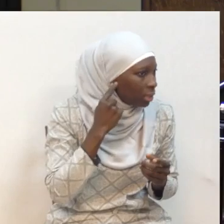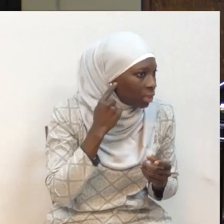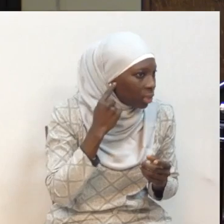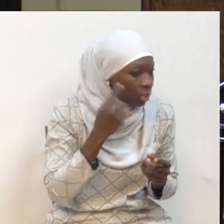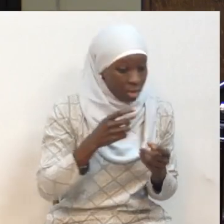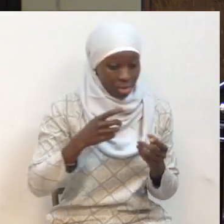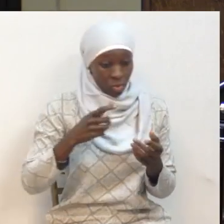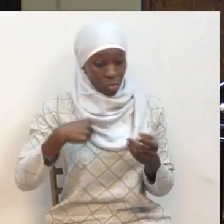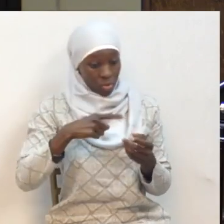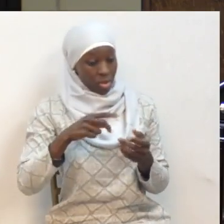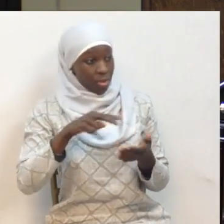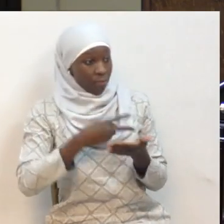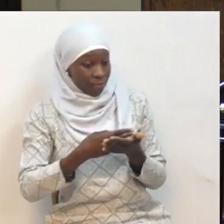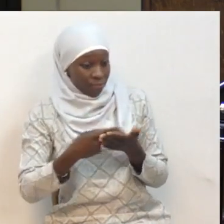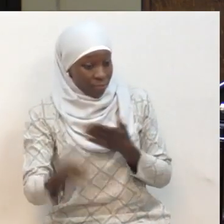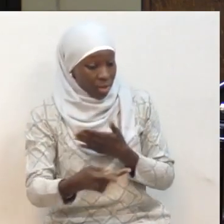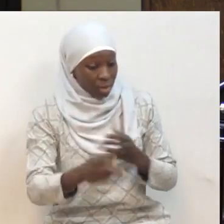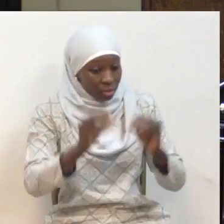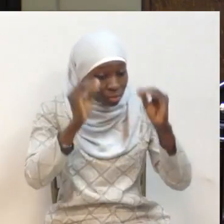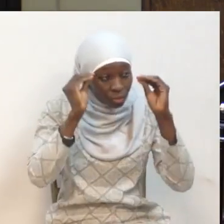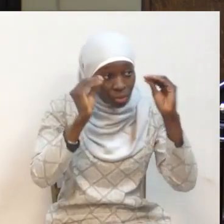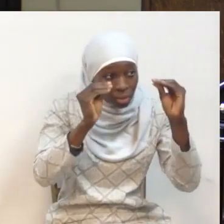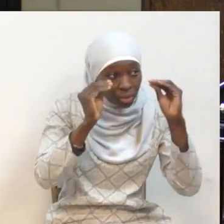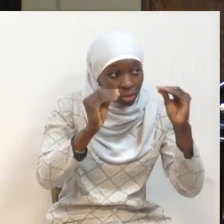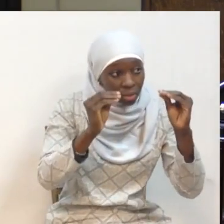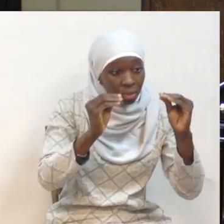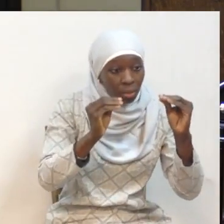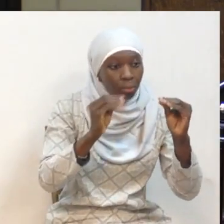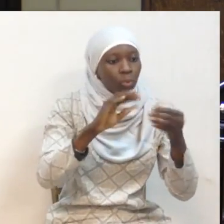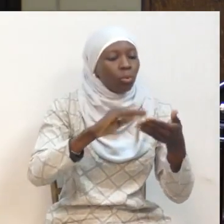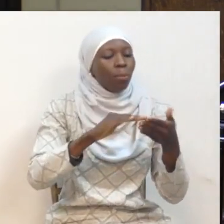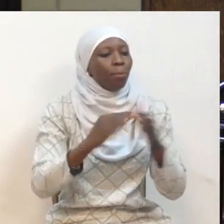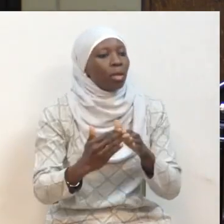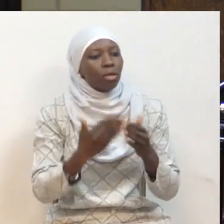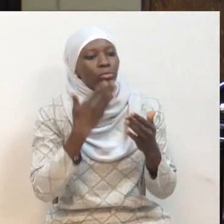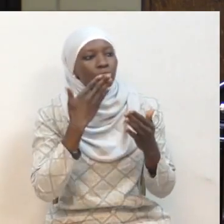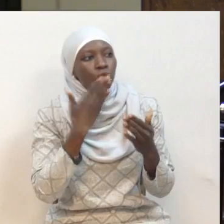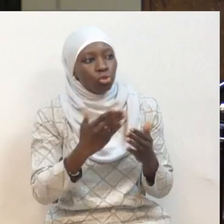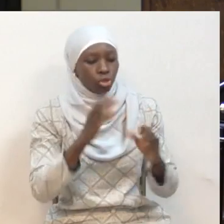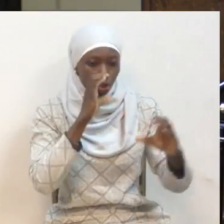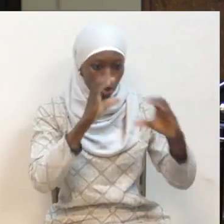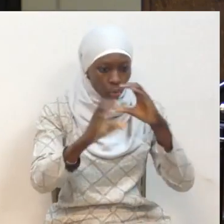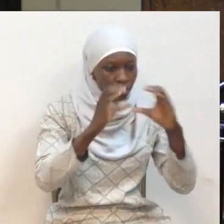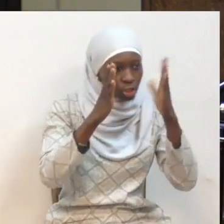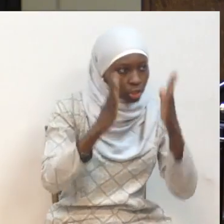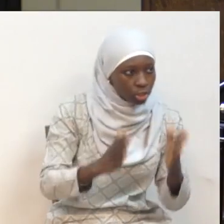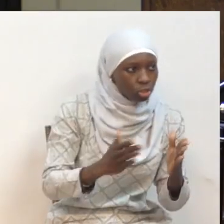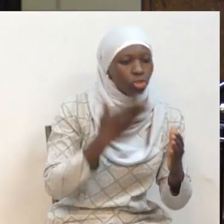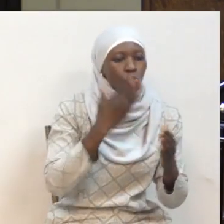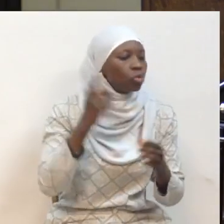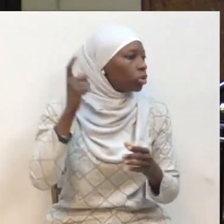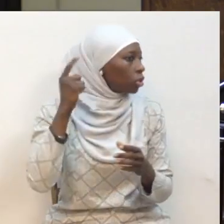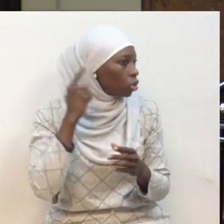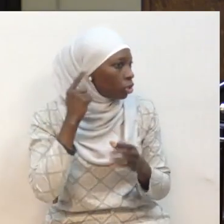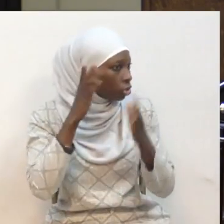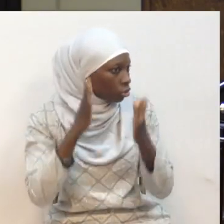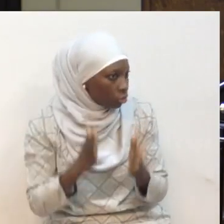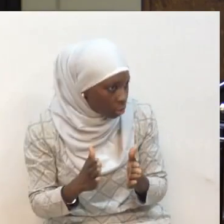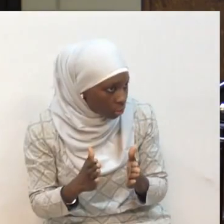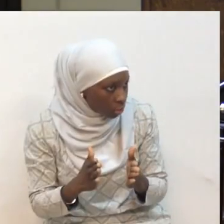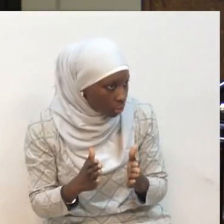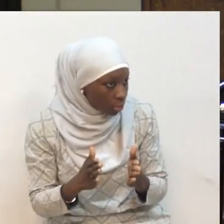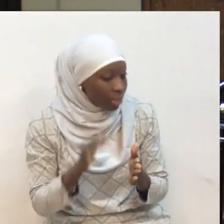them to be good audience and good listeners and good communicators. And that's what we inherit